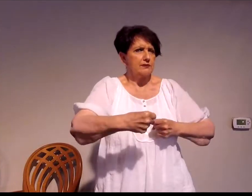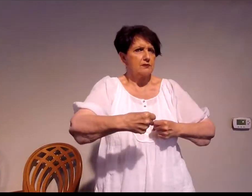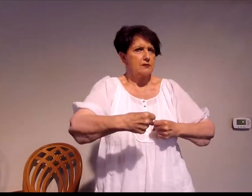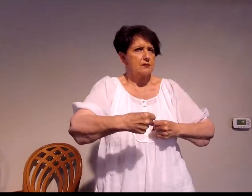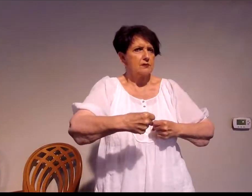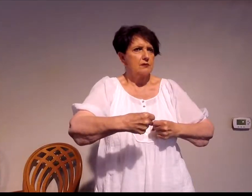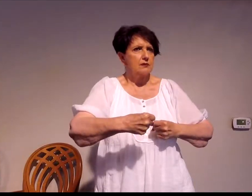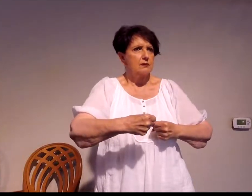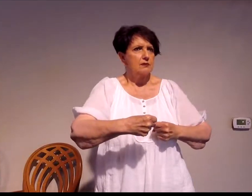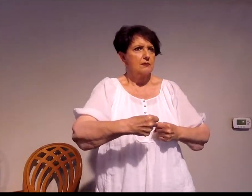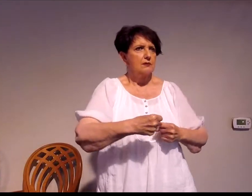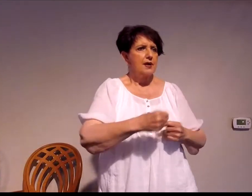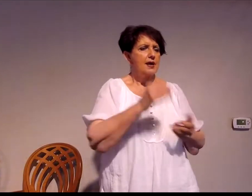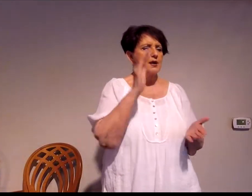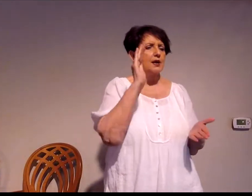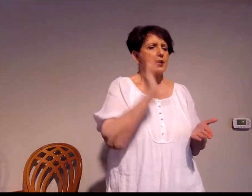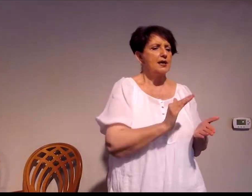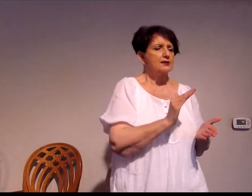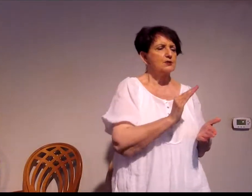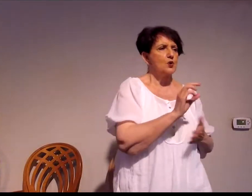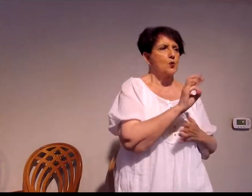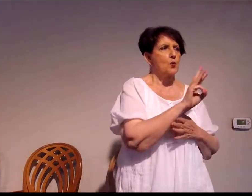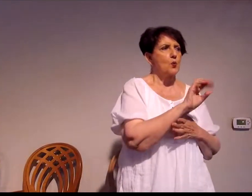and less wishbone.